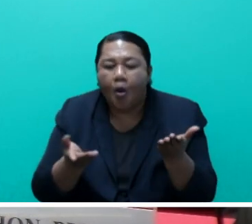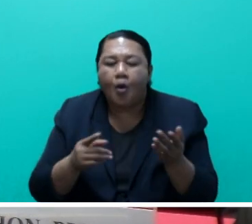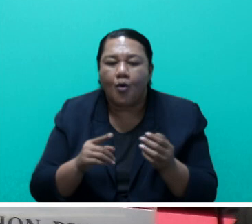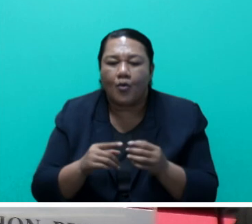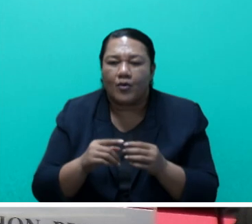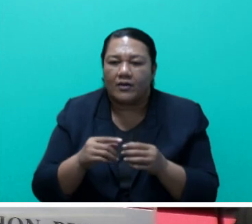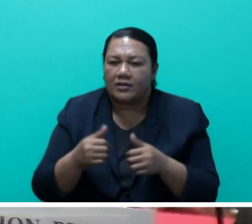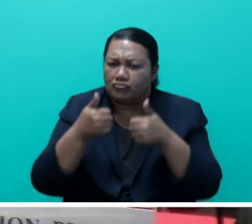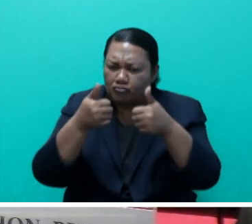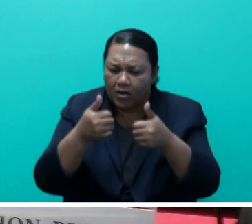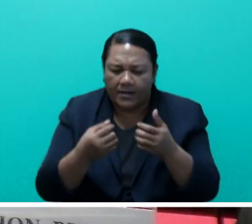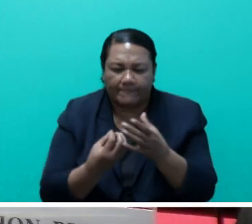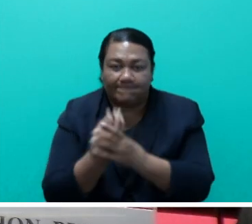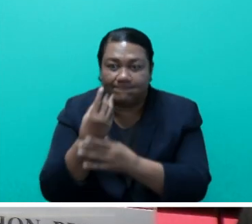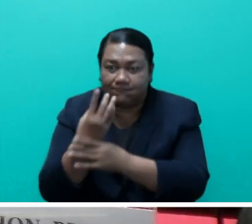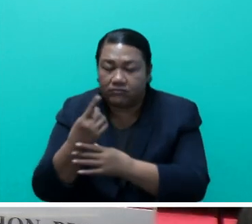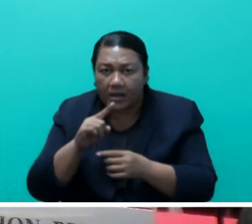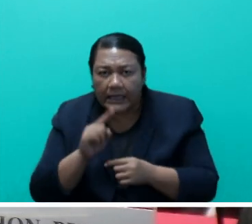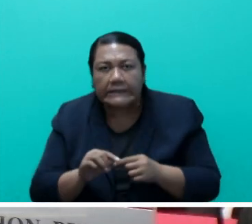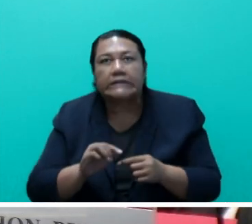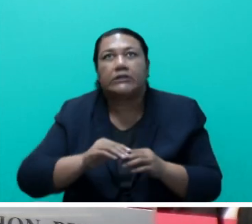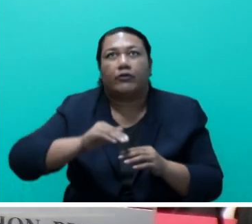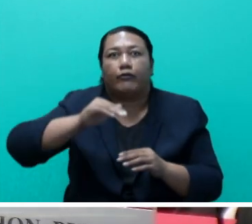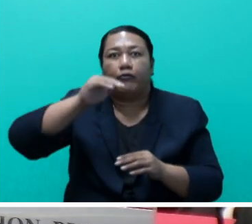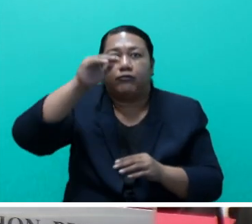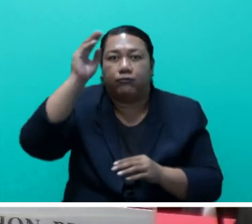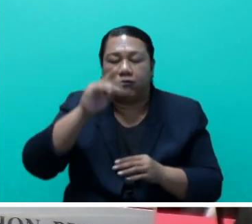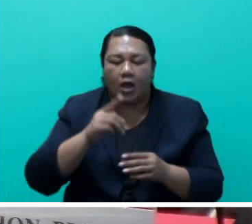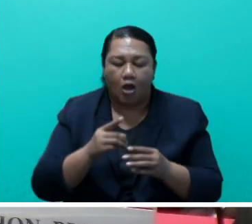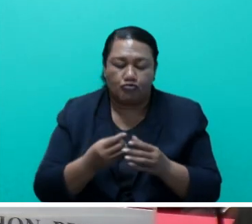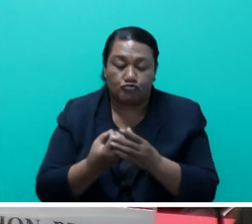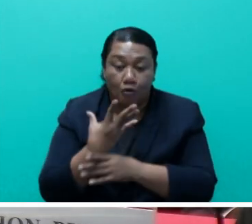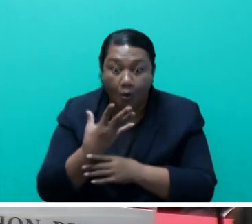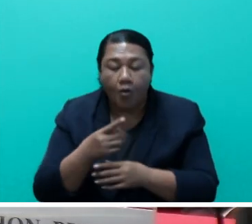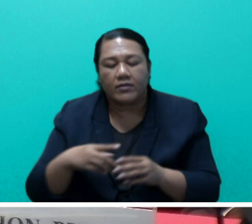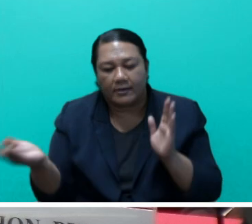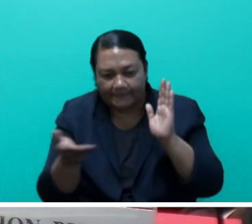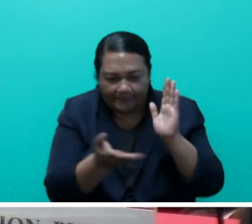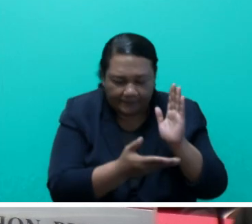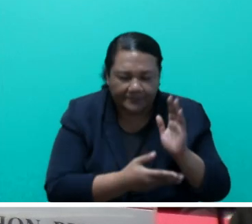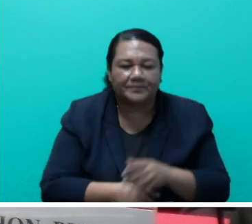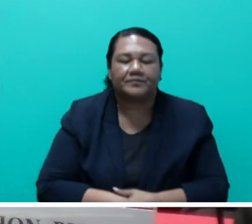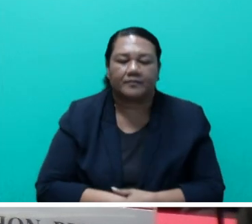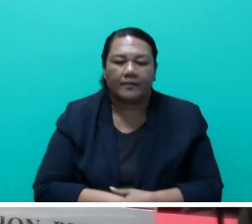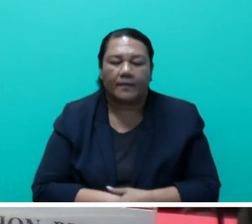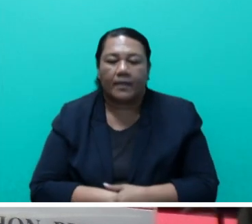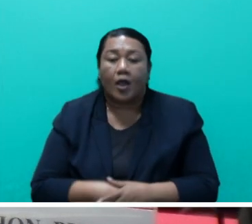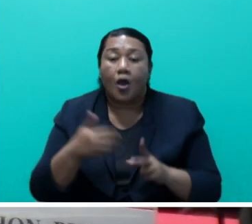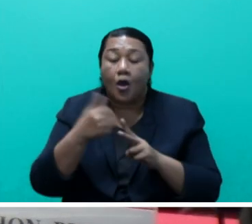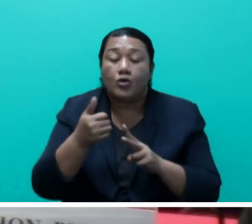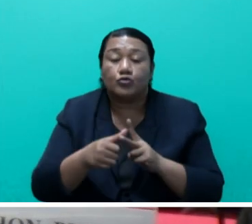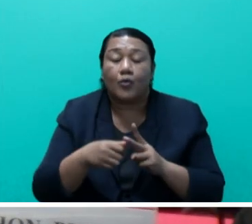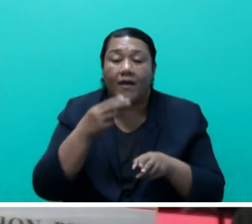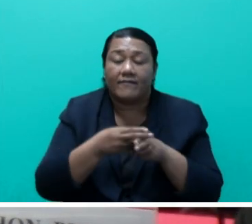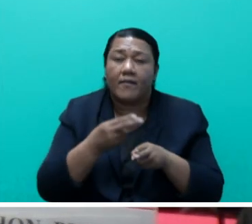and revenue diversification to the mills. The visits to the mills, Mr. Speaker, allowed farmers to understand the